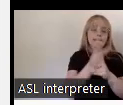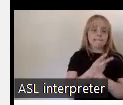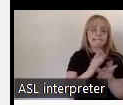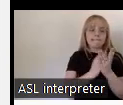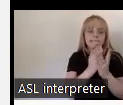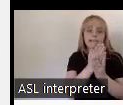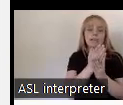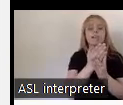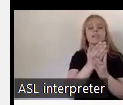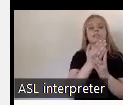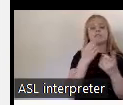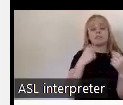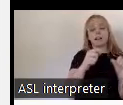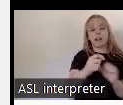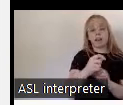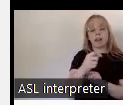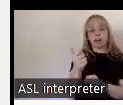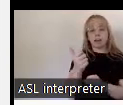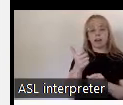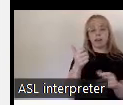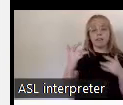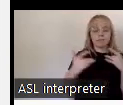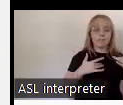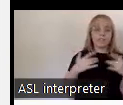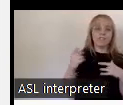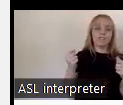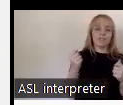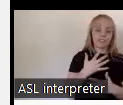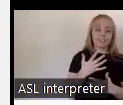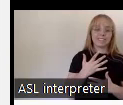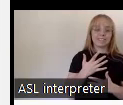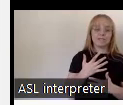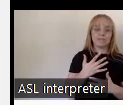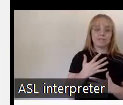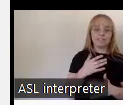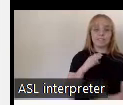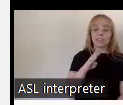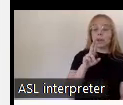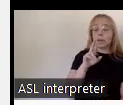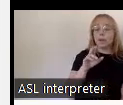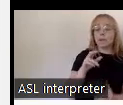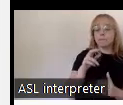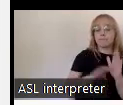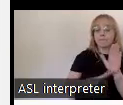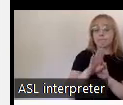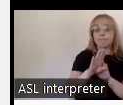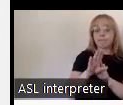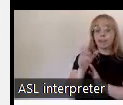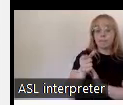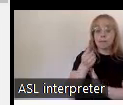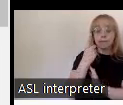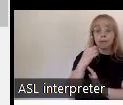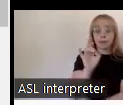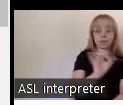and eliminate some of that fear and concern and create, build capacity, create some understanding. So you